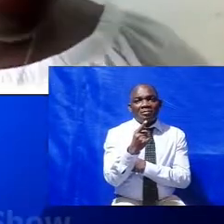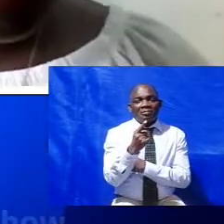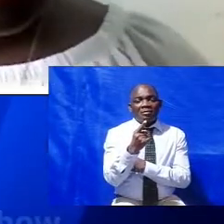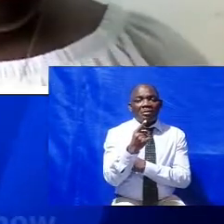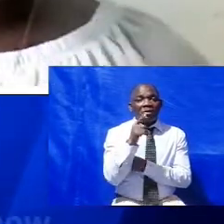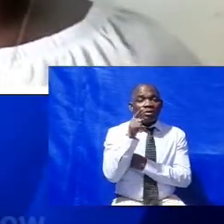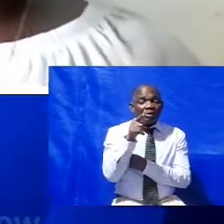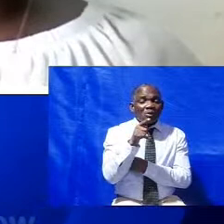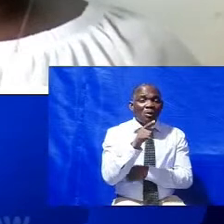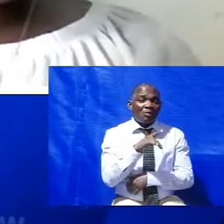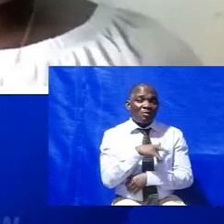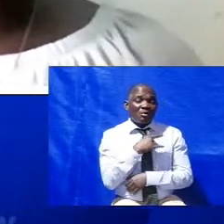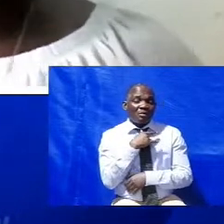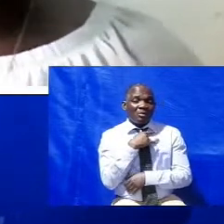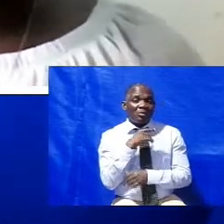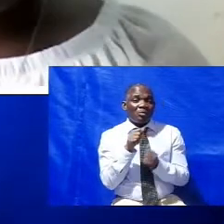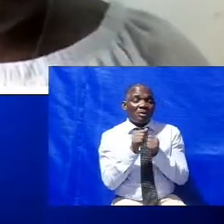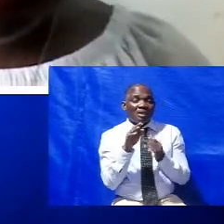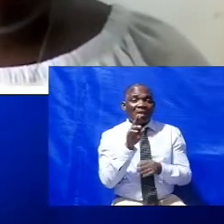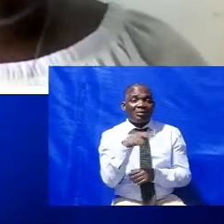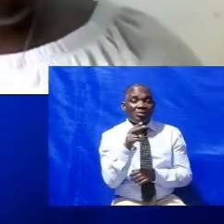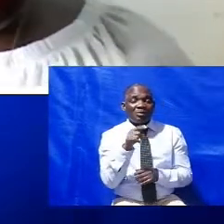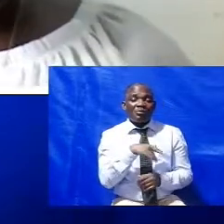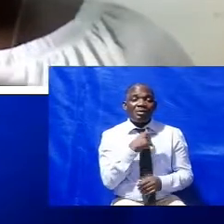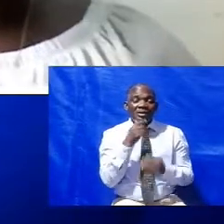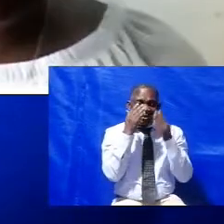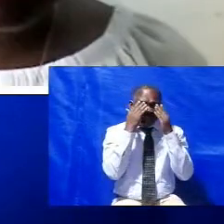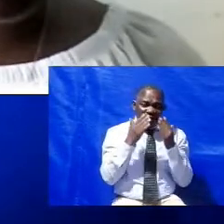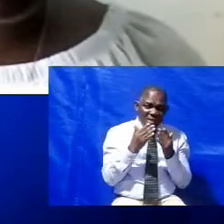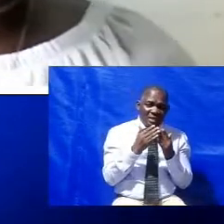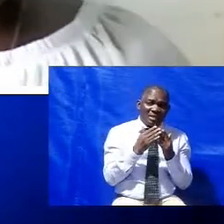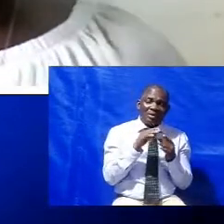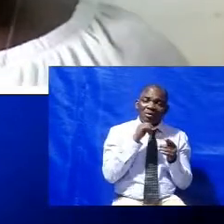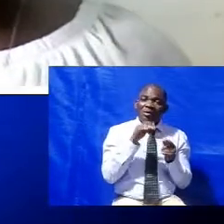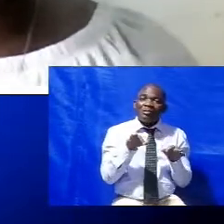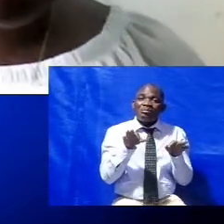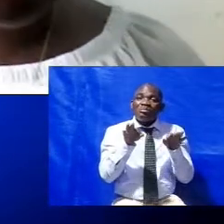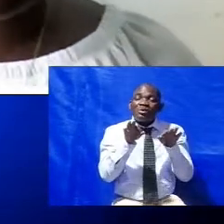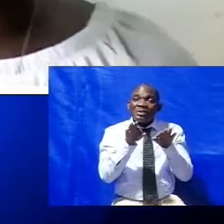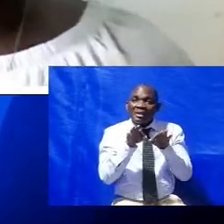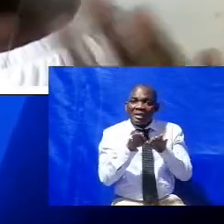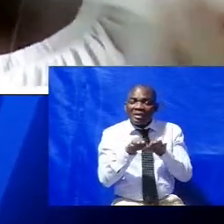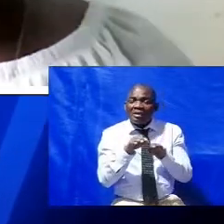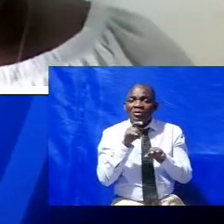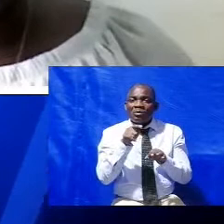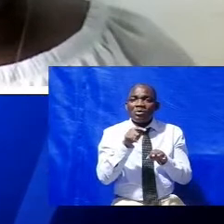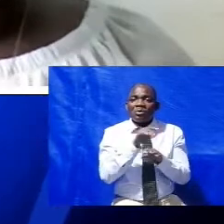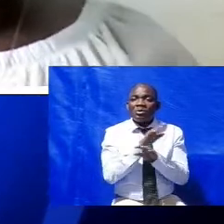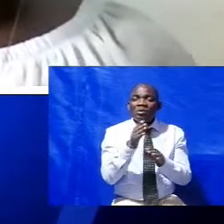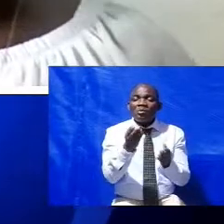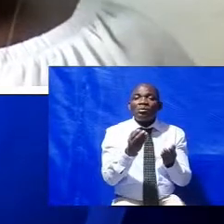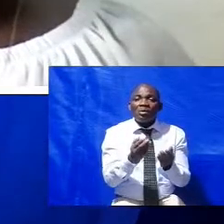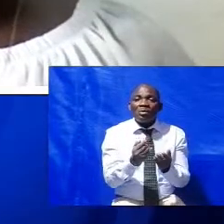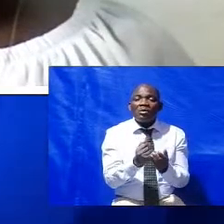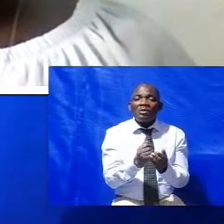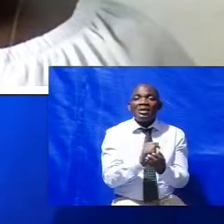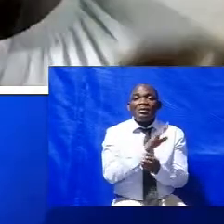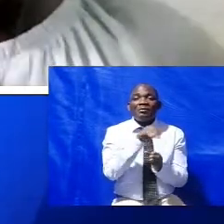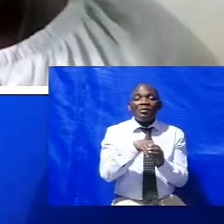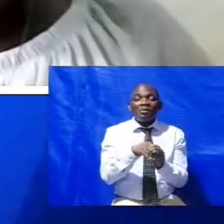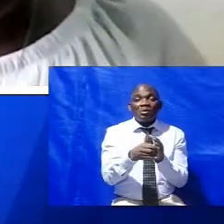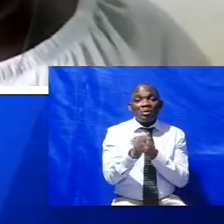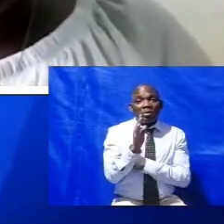doomed. Because if you are feeling hopeless, you are feeling sad, you are feeling withdrawn, you are feeling all these things, but you don't want